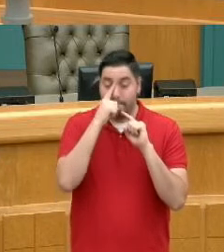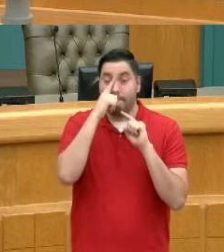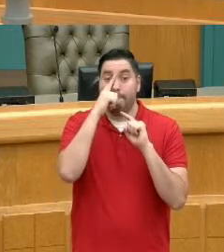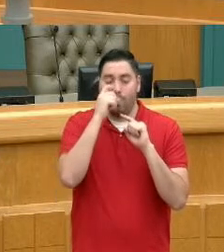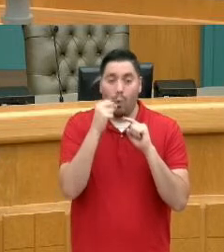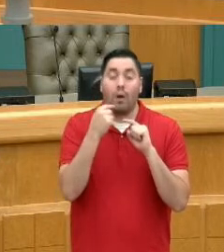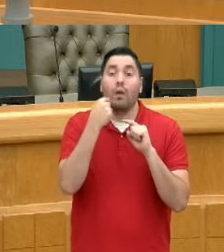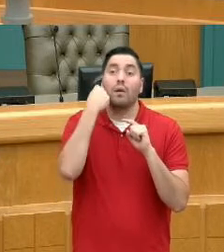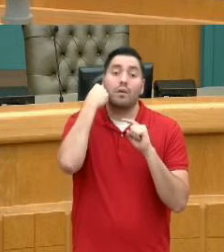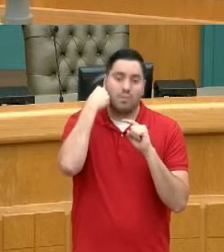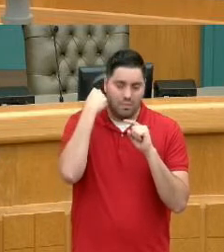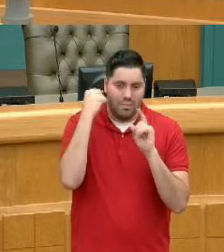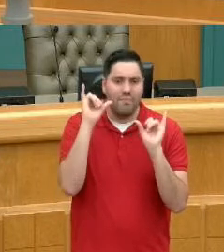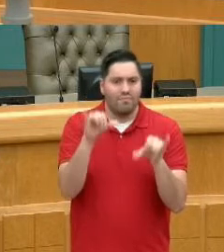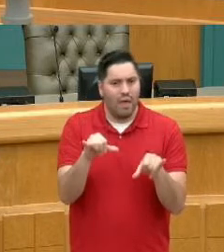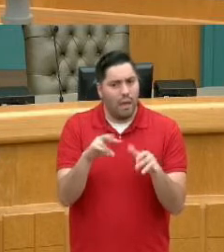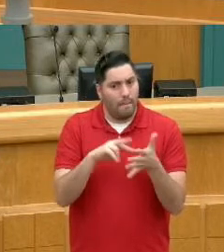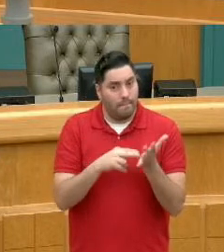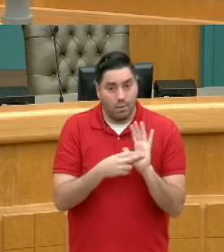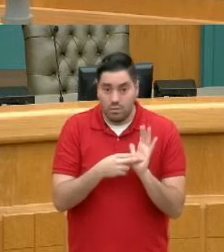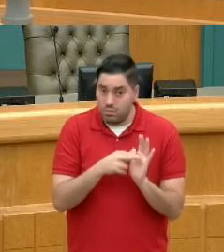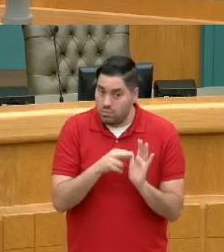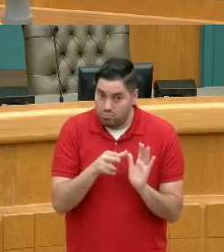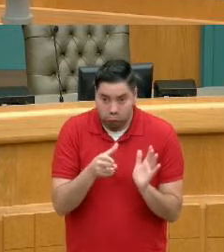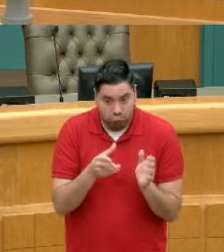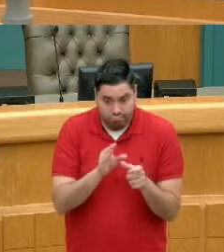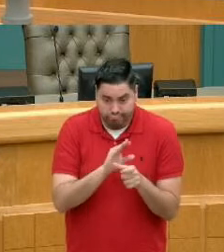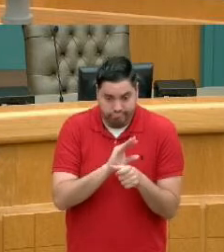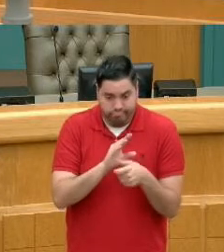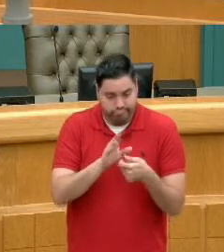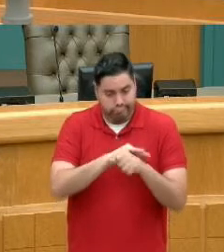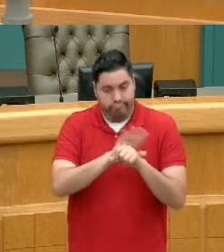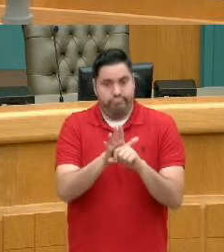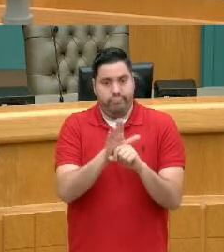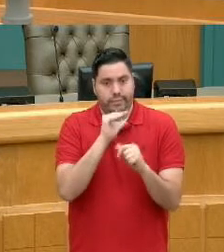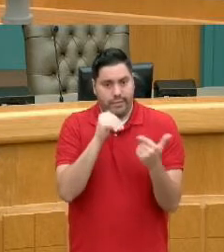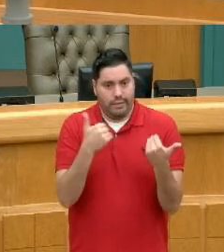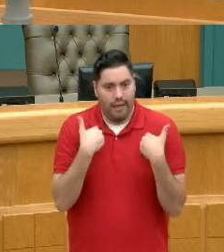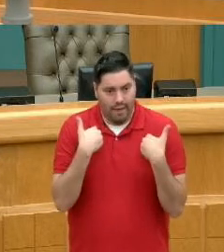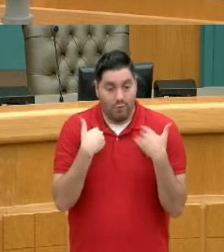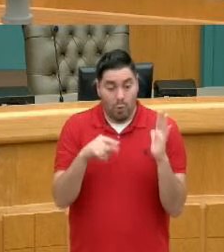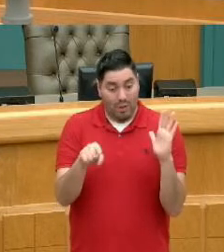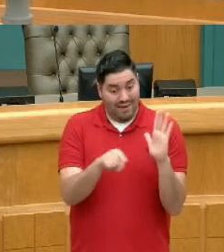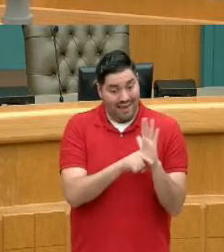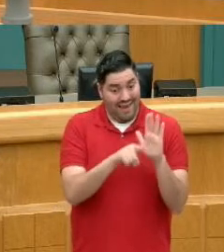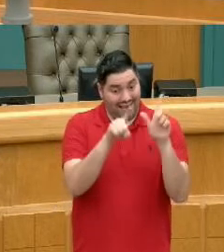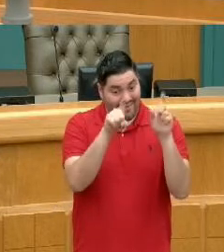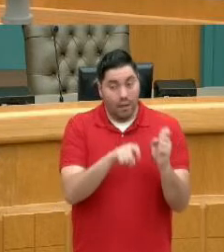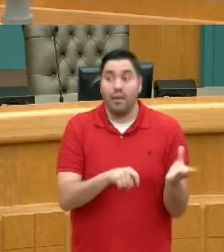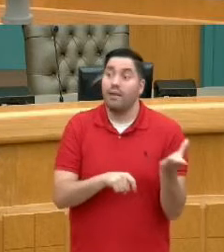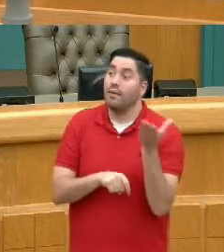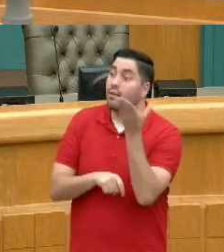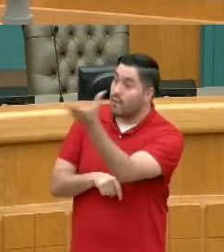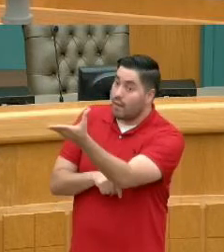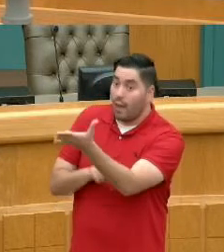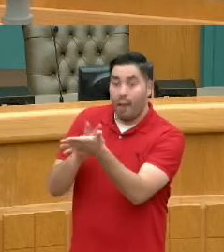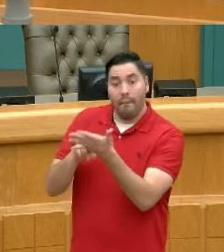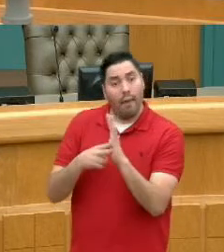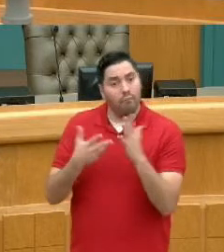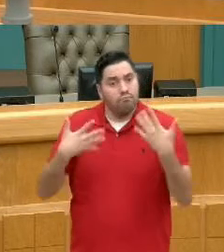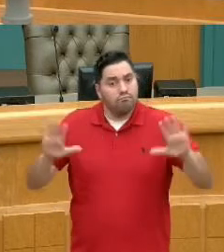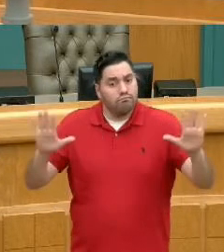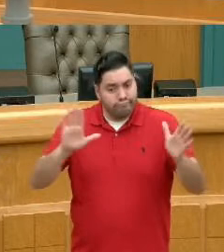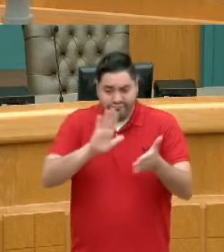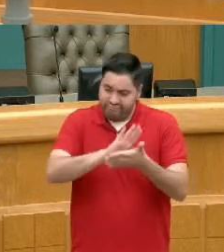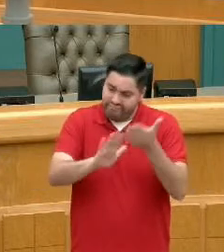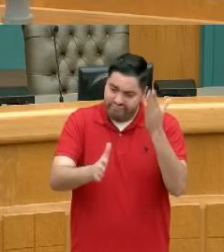was collected, you did not have the virus in your system. A negative test does not mean that you are immune to the virus. It